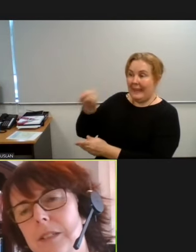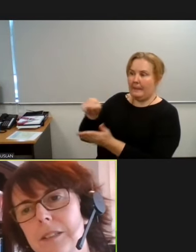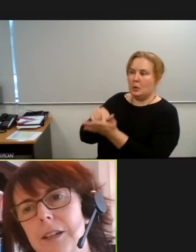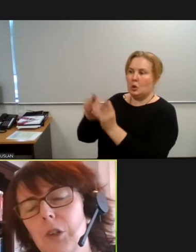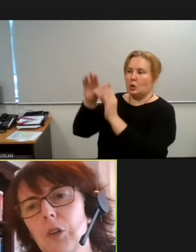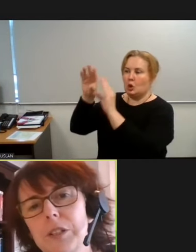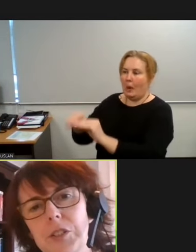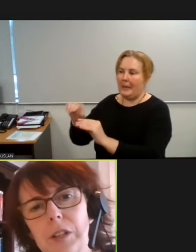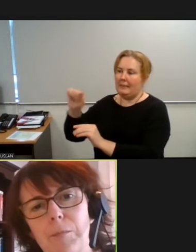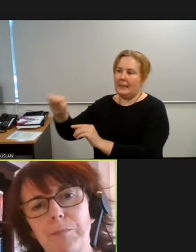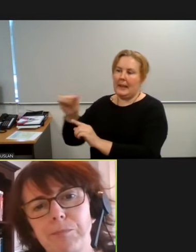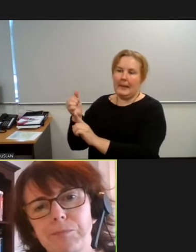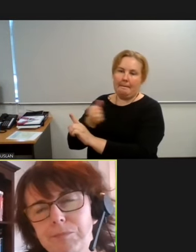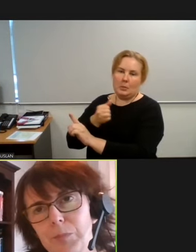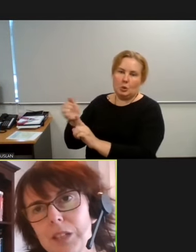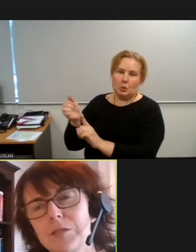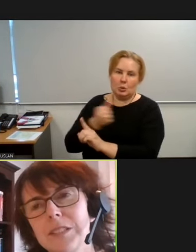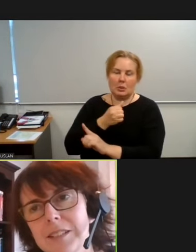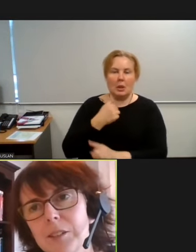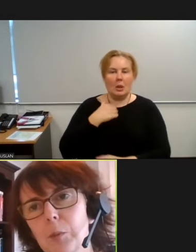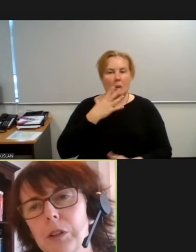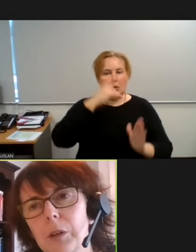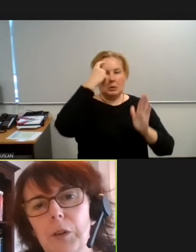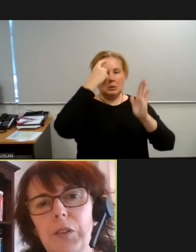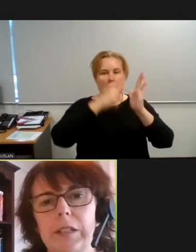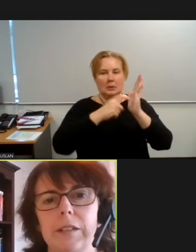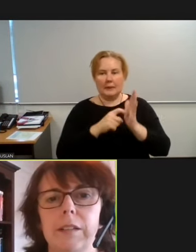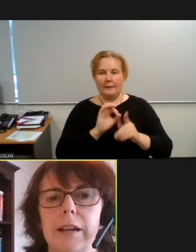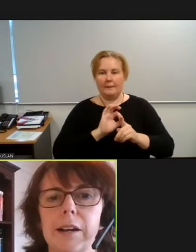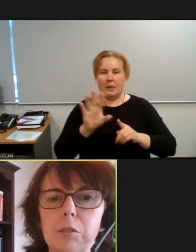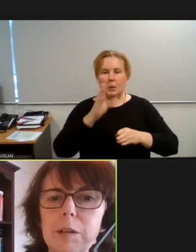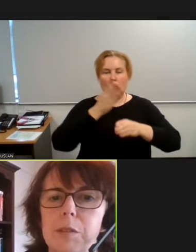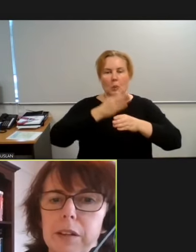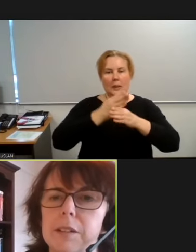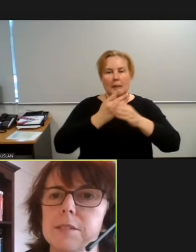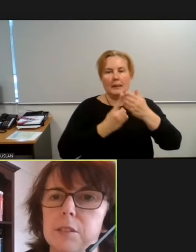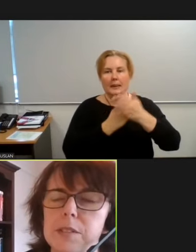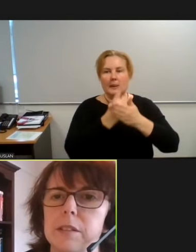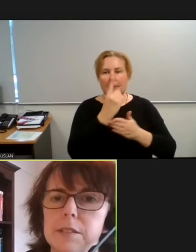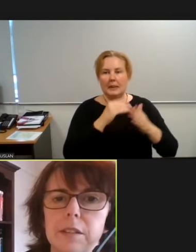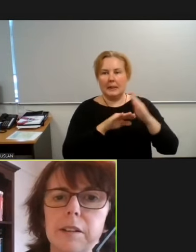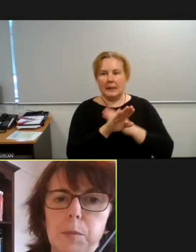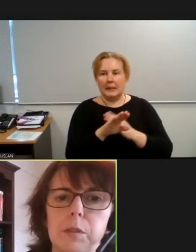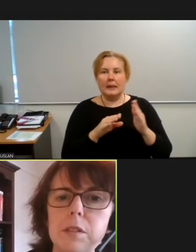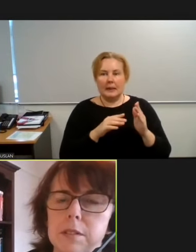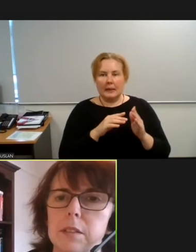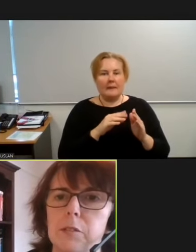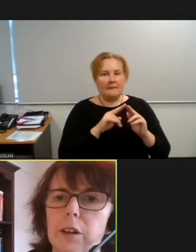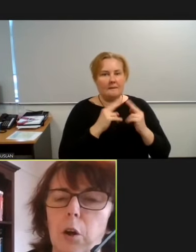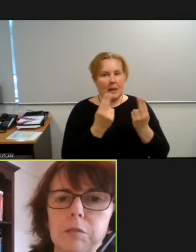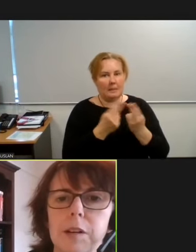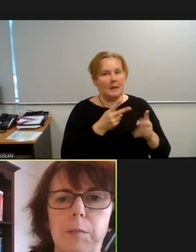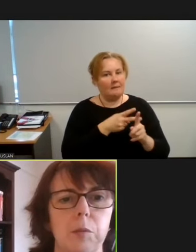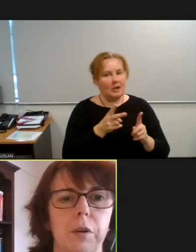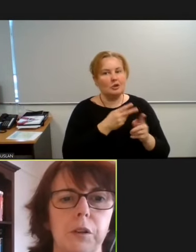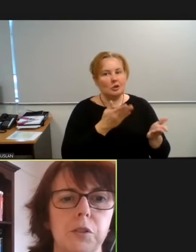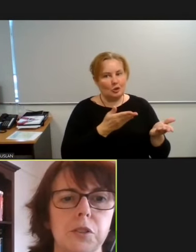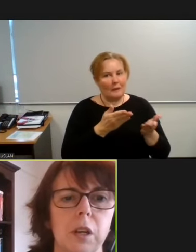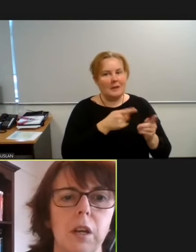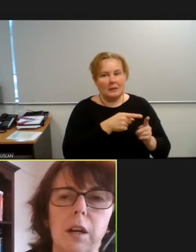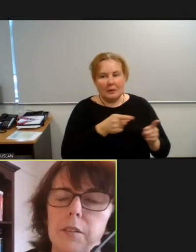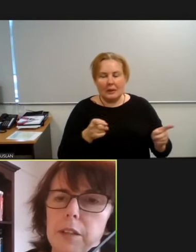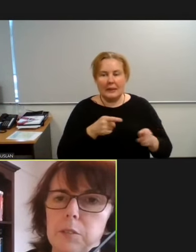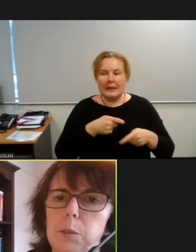want to particularly acknowledge the fantastic work going on in ACCO family violence services in our communities, delivering a whole family